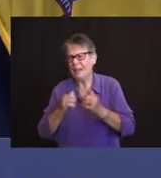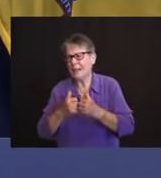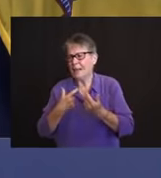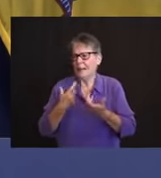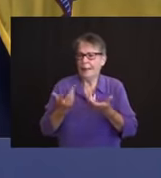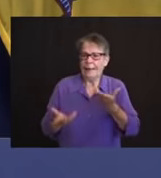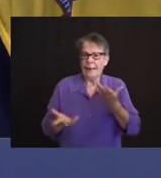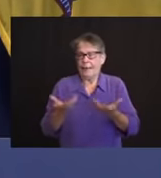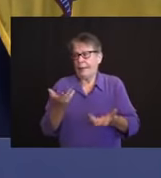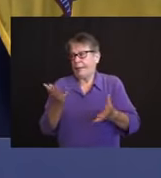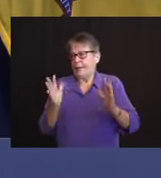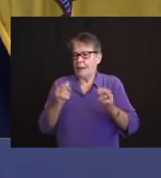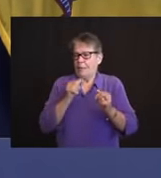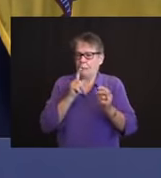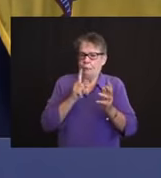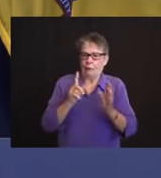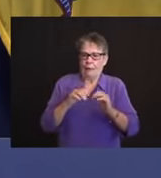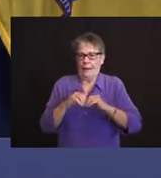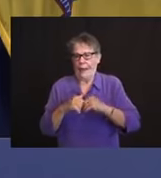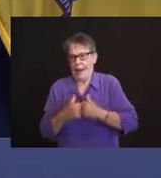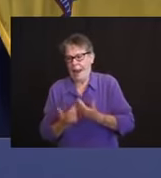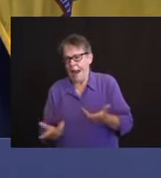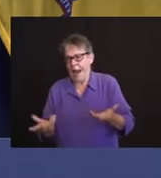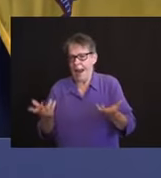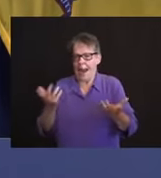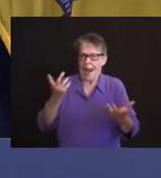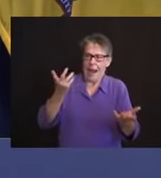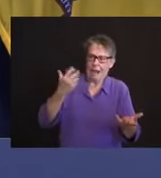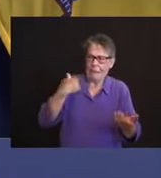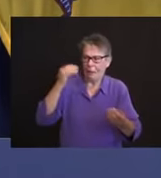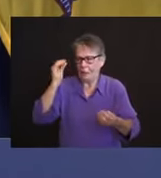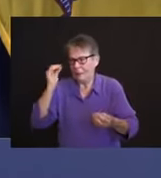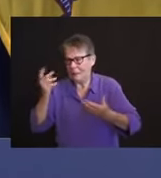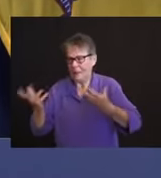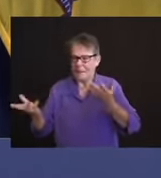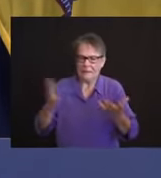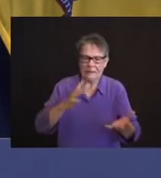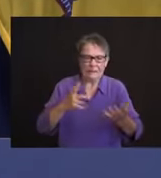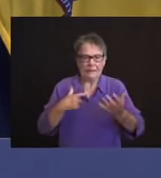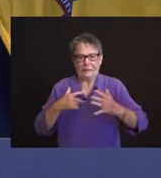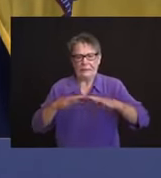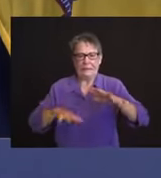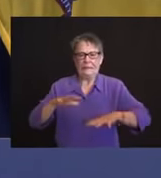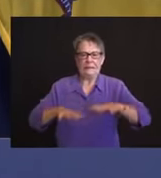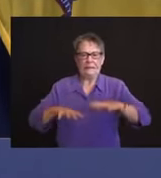of the opinion that you've got a couple of things that are running against each other here.